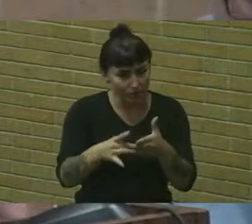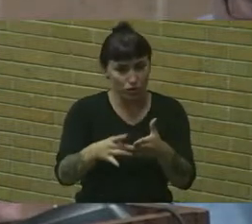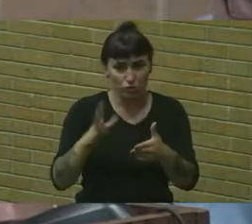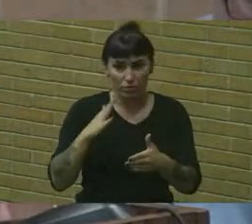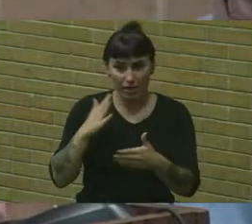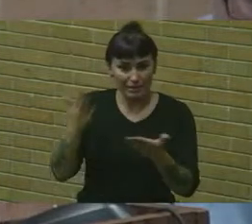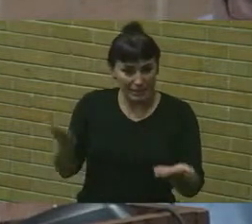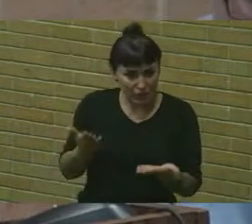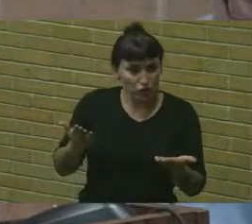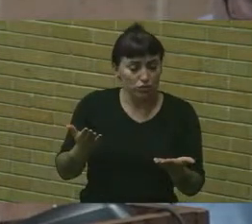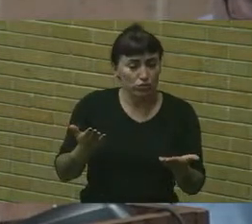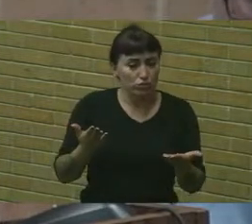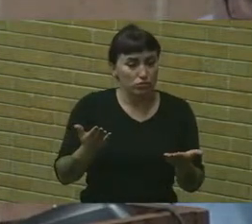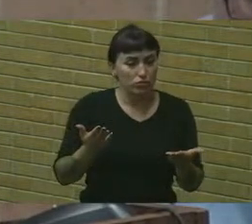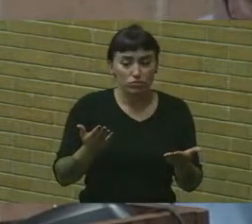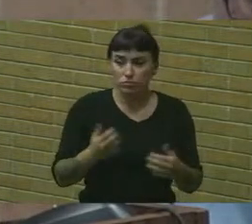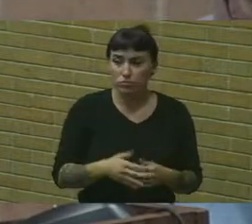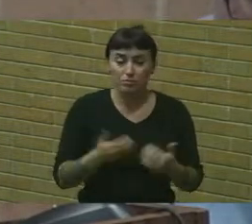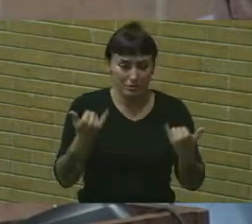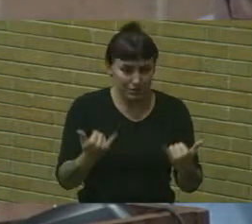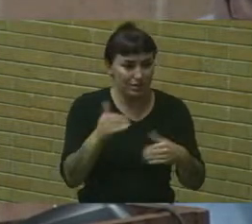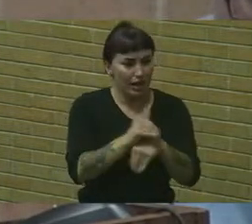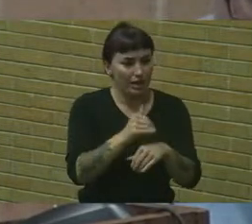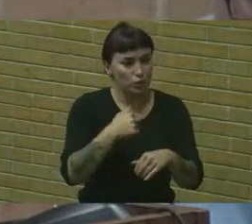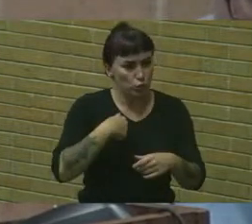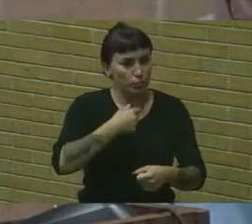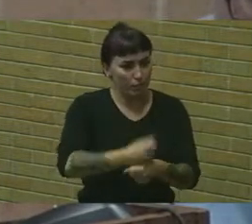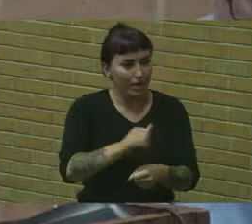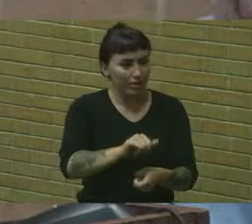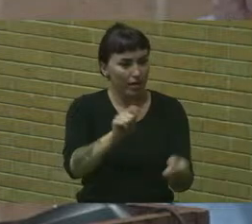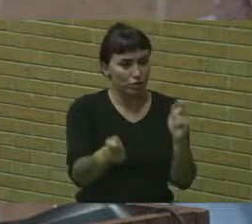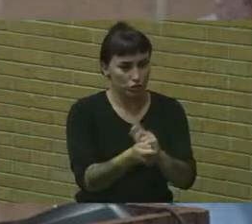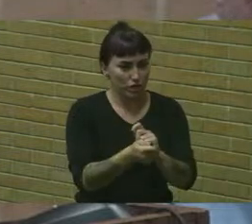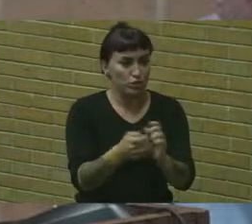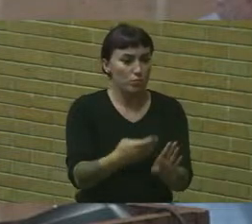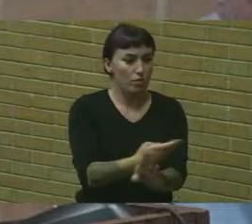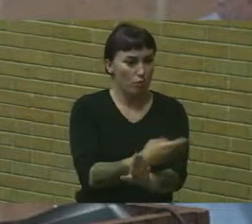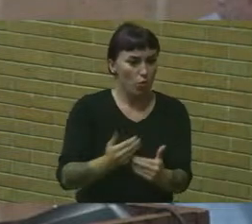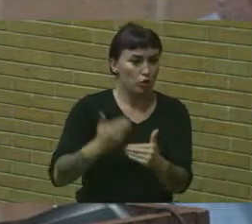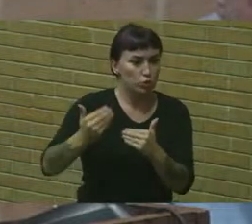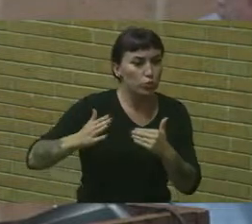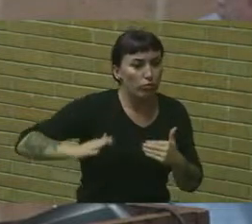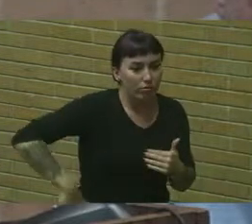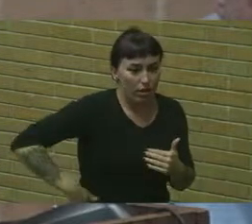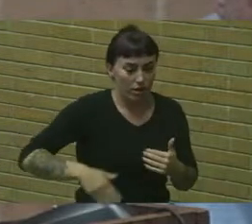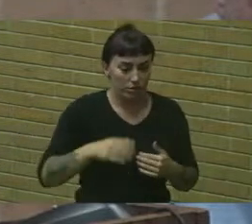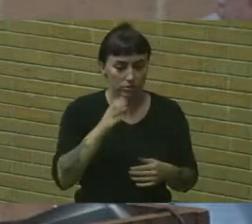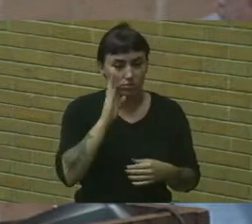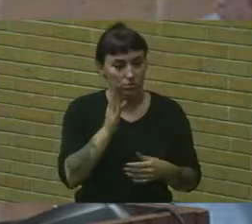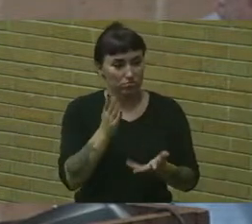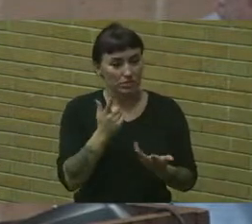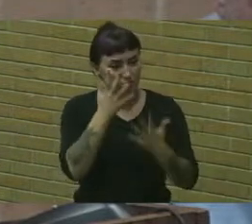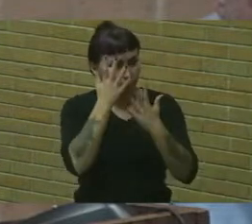sits at this table tonight to make change before it's too late. It will be unfortunate and